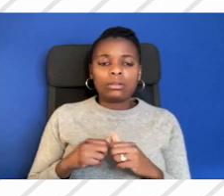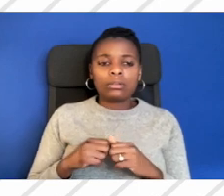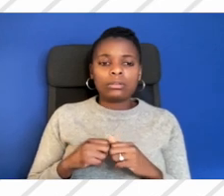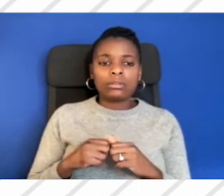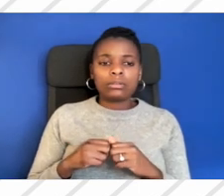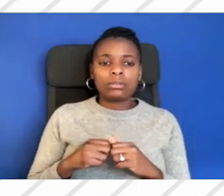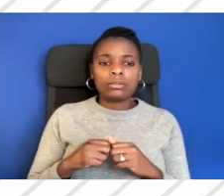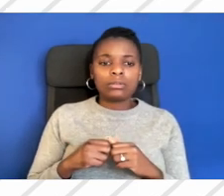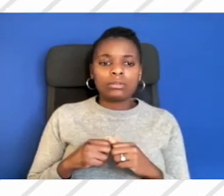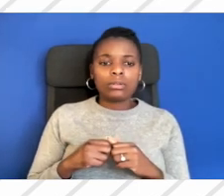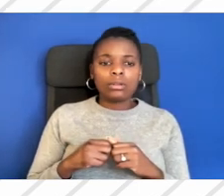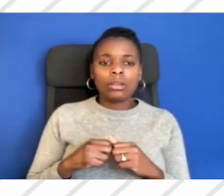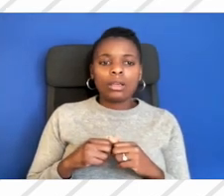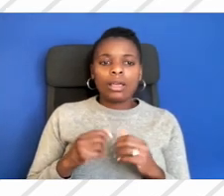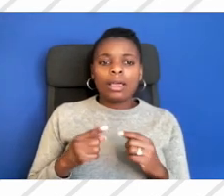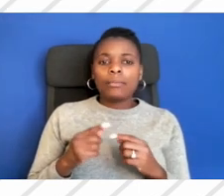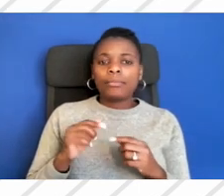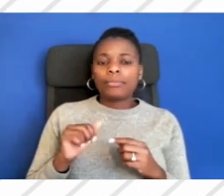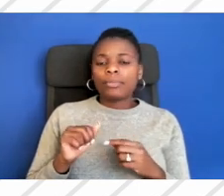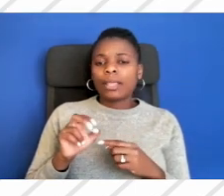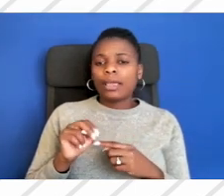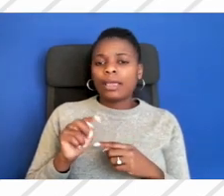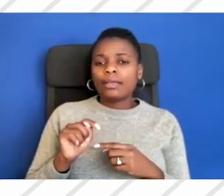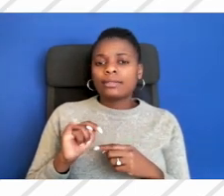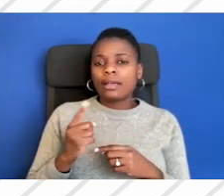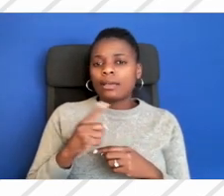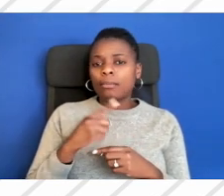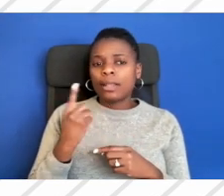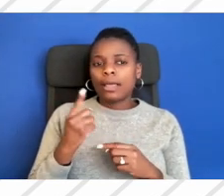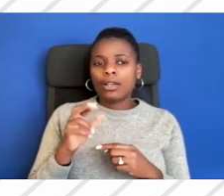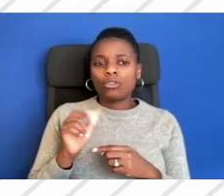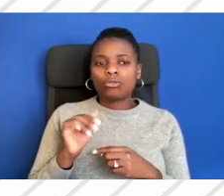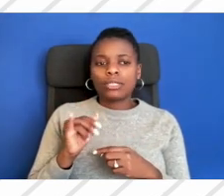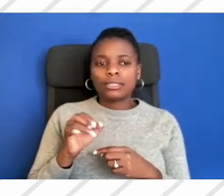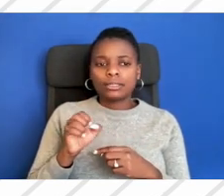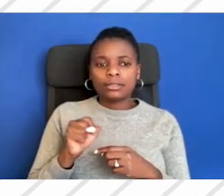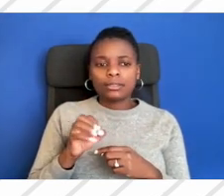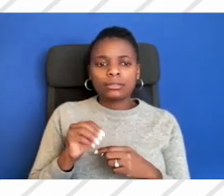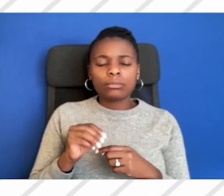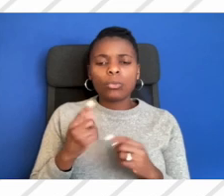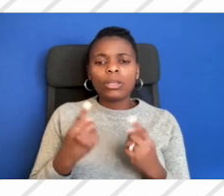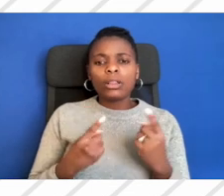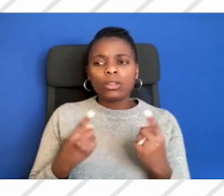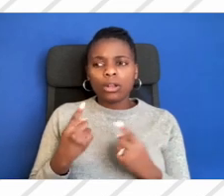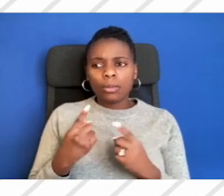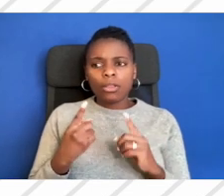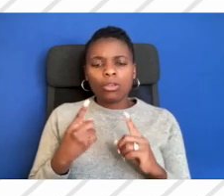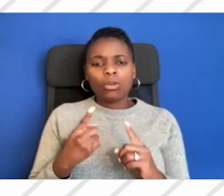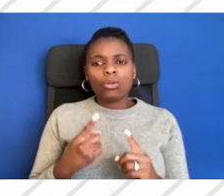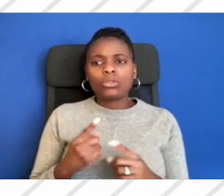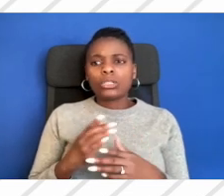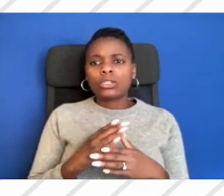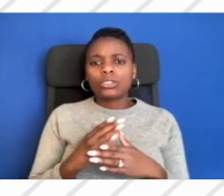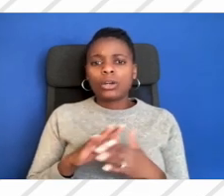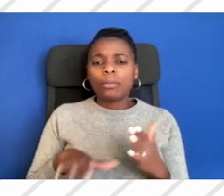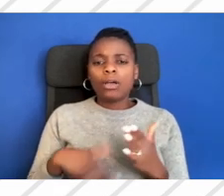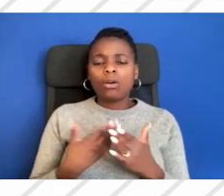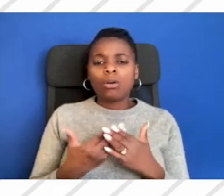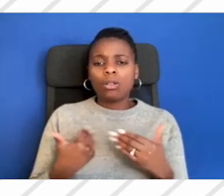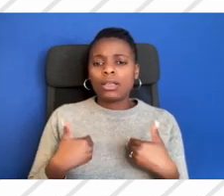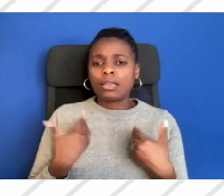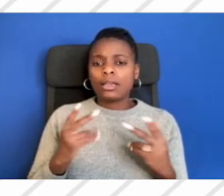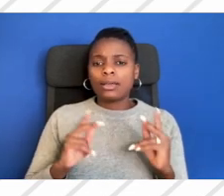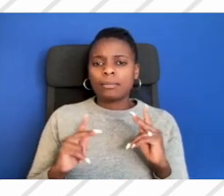we discuss how the developmental needs and goals that are shared by all young people and that Adriana talked about, so we all